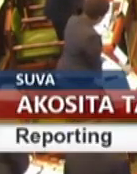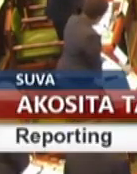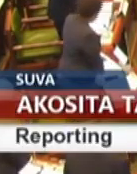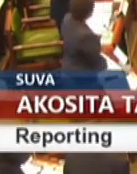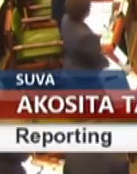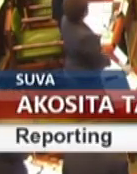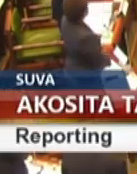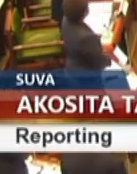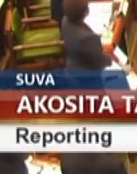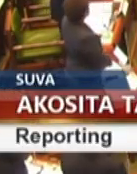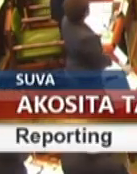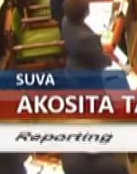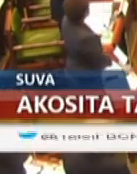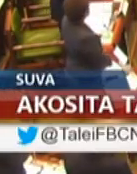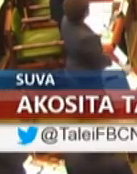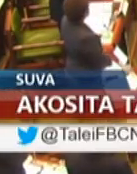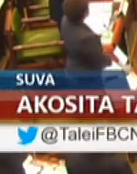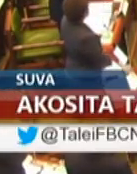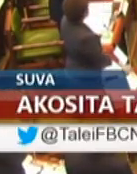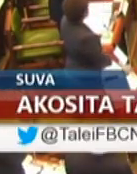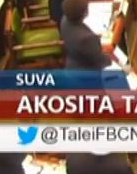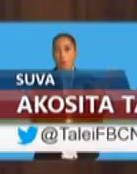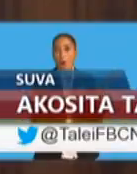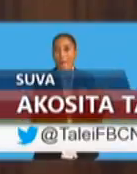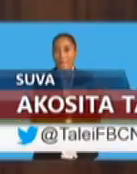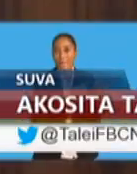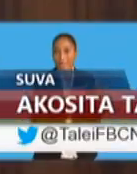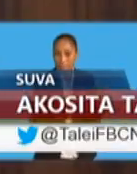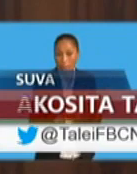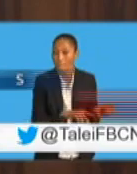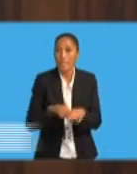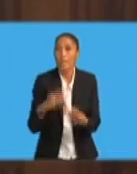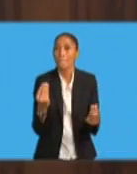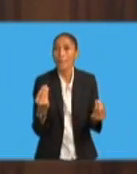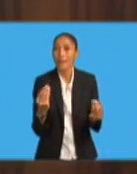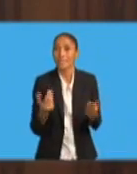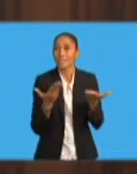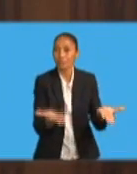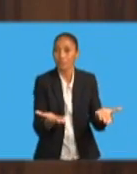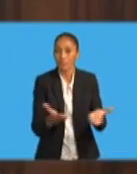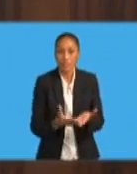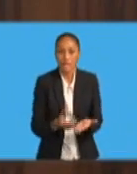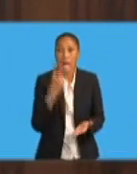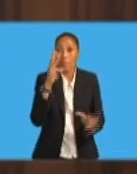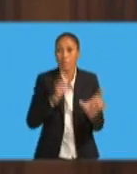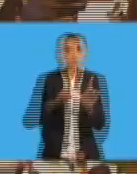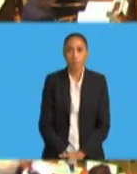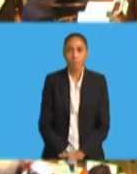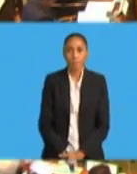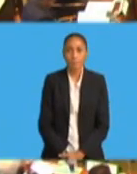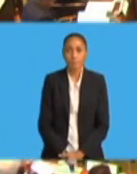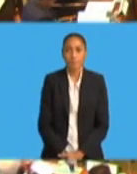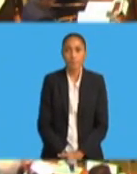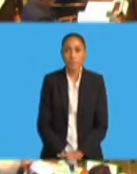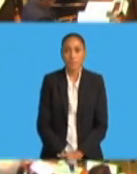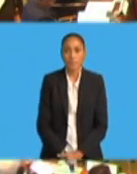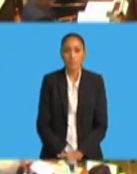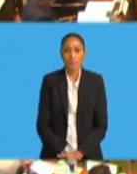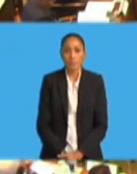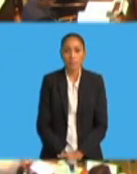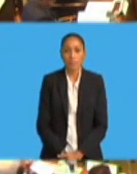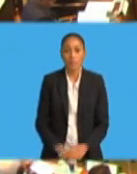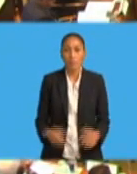we are going to keep Fiji moving forward. We are going to keep us united as one nation and one people.